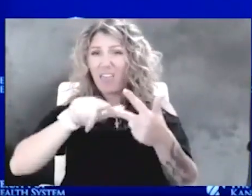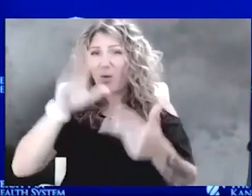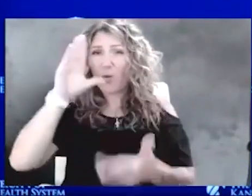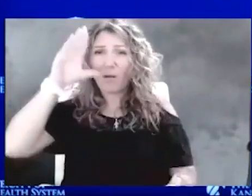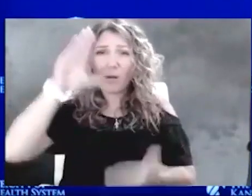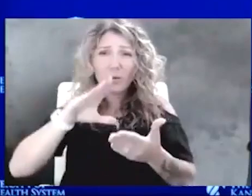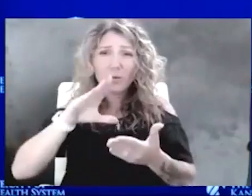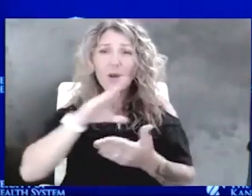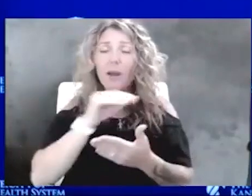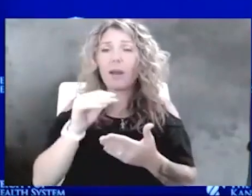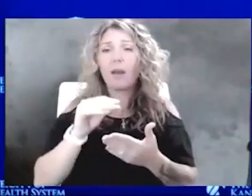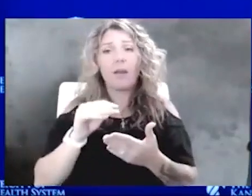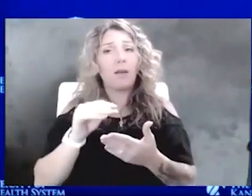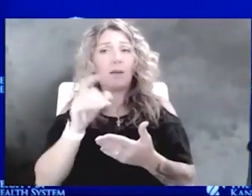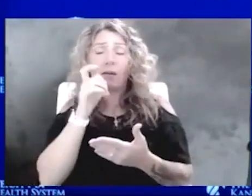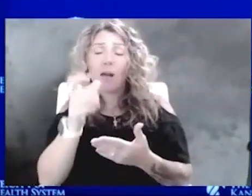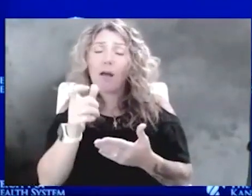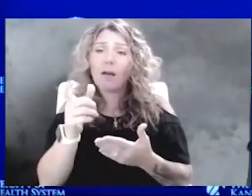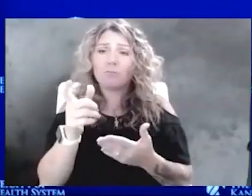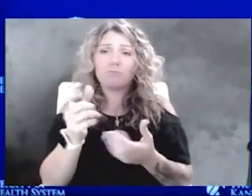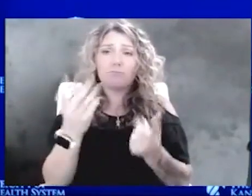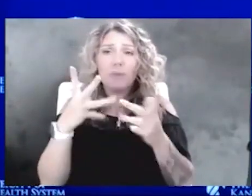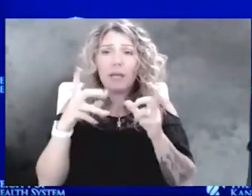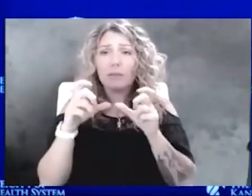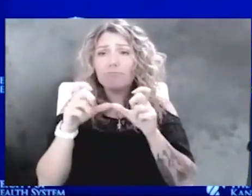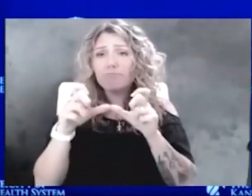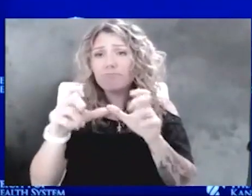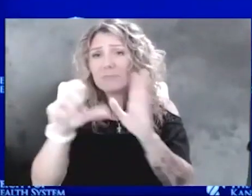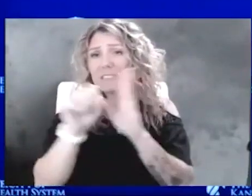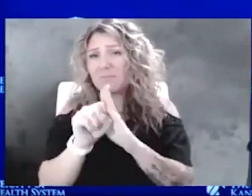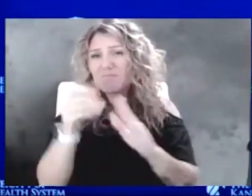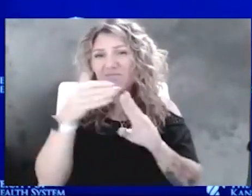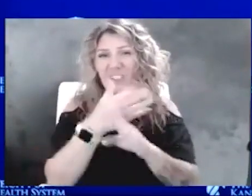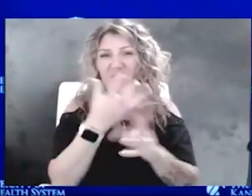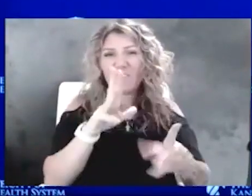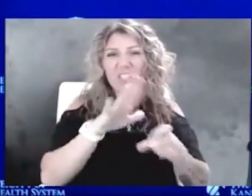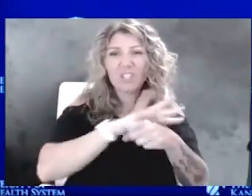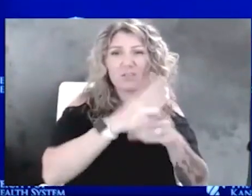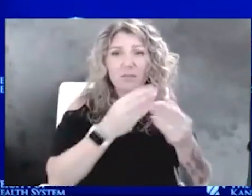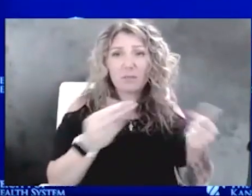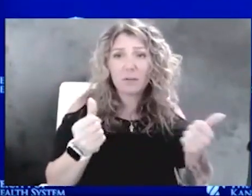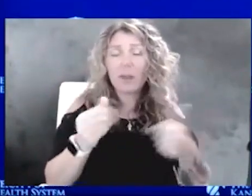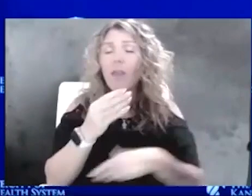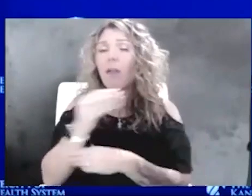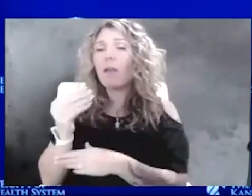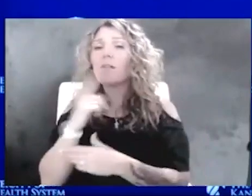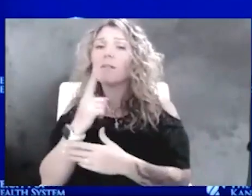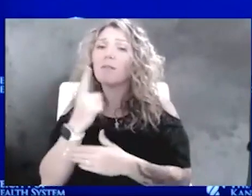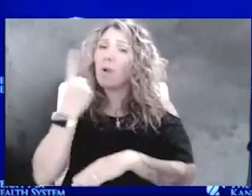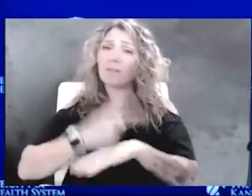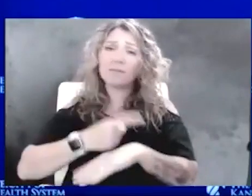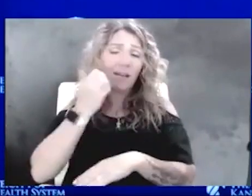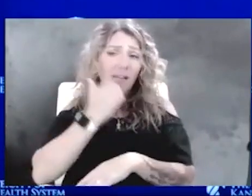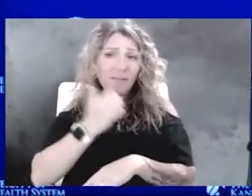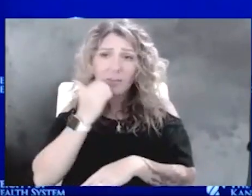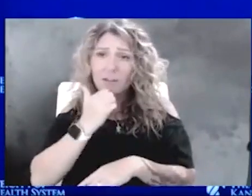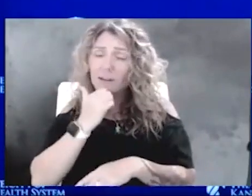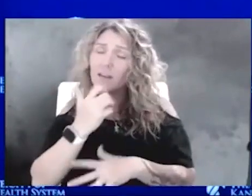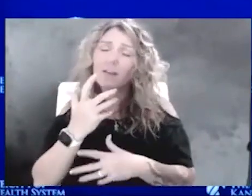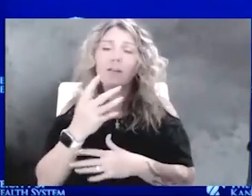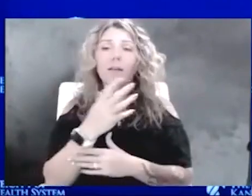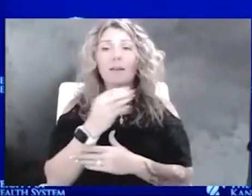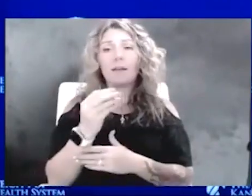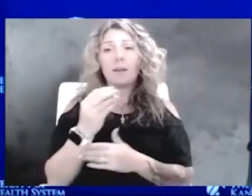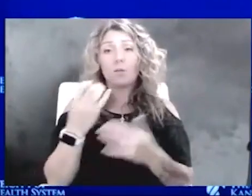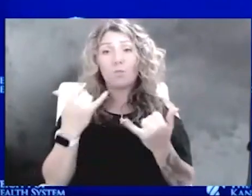long-haul syndrome as well. But overall, we're making it through one day at a time, and I think right now the caseloads from what